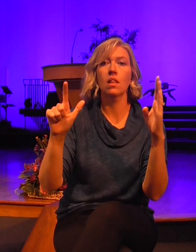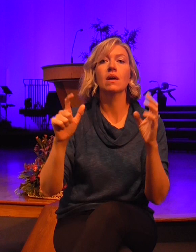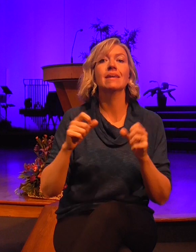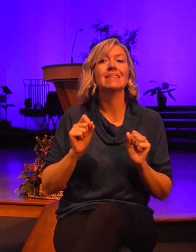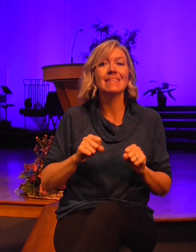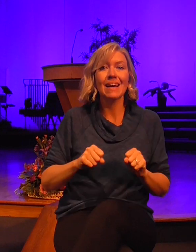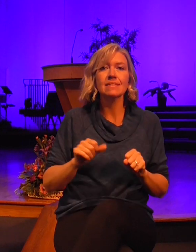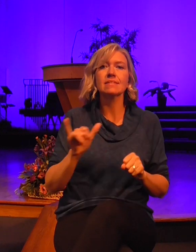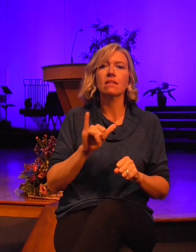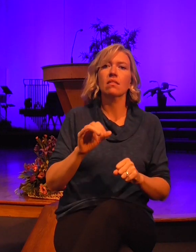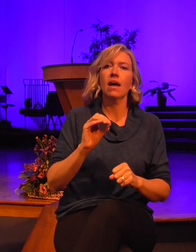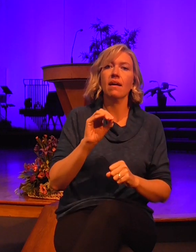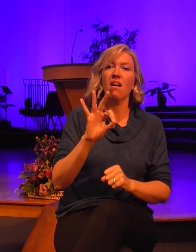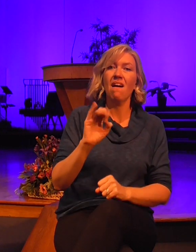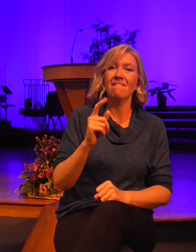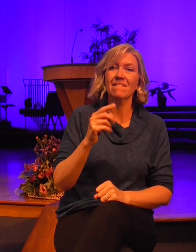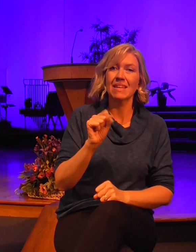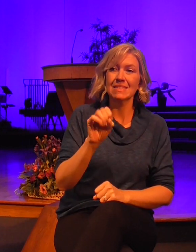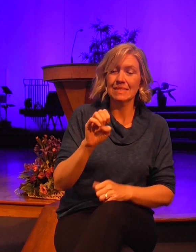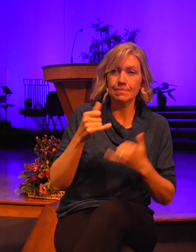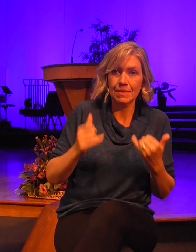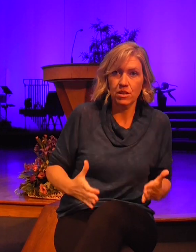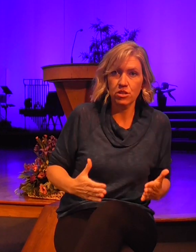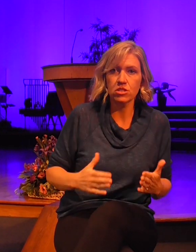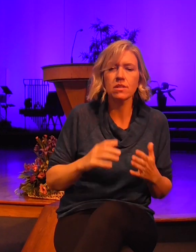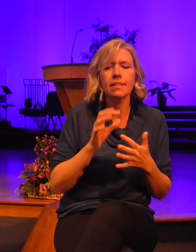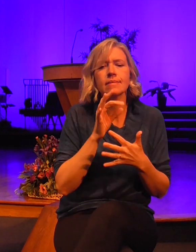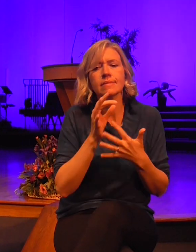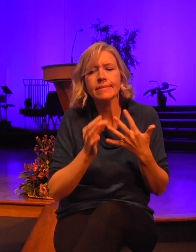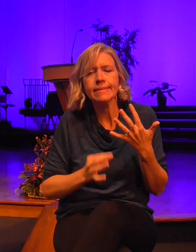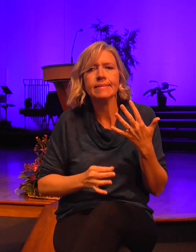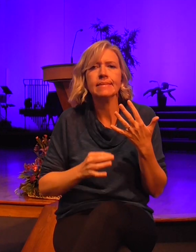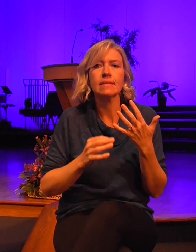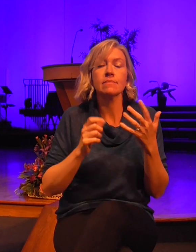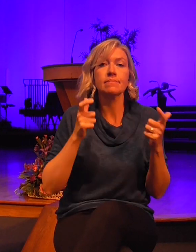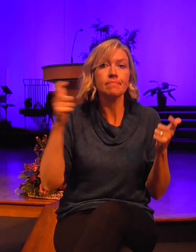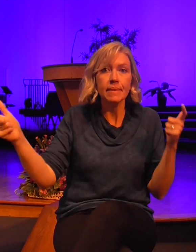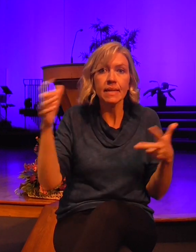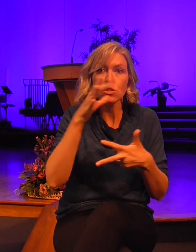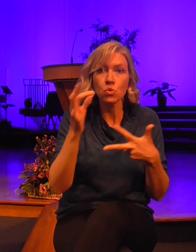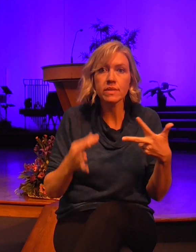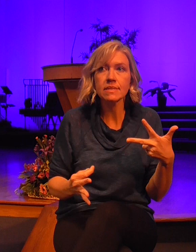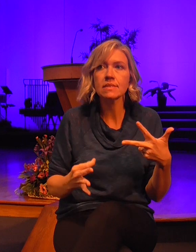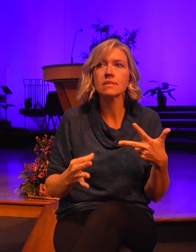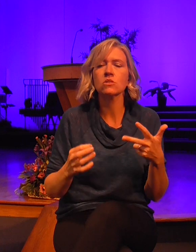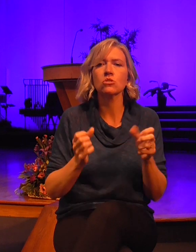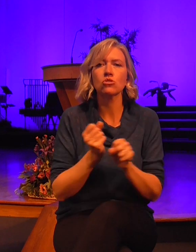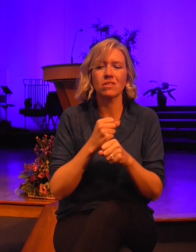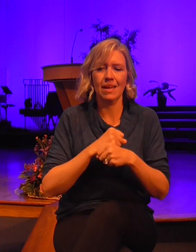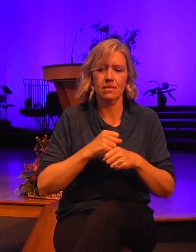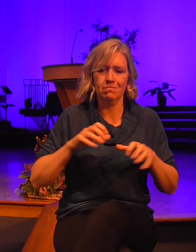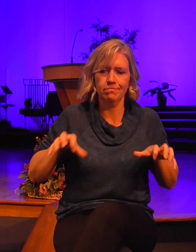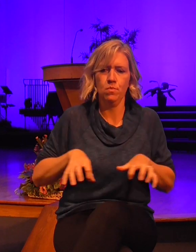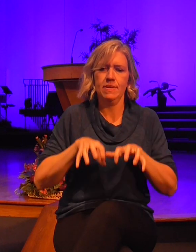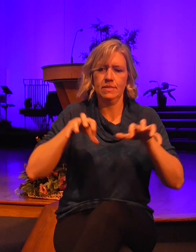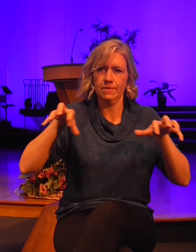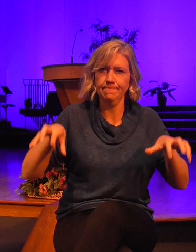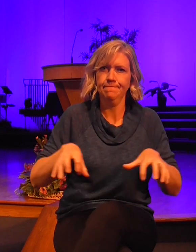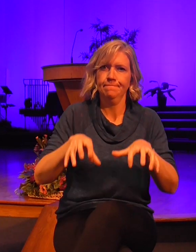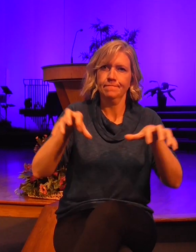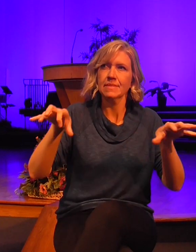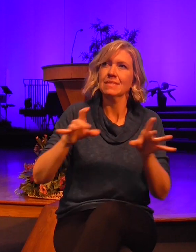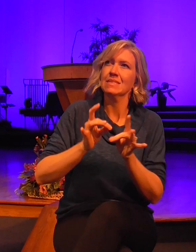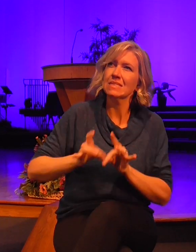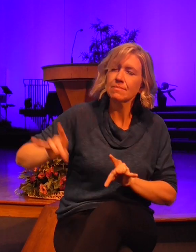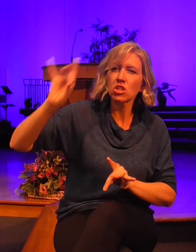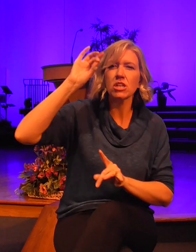offense. All of those little choices and big choices we make, they create this momentum, and there's all these aspects of spirit and life moving